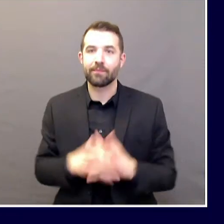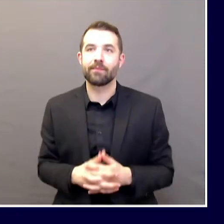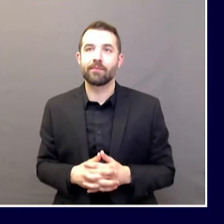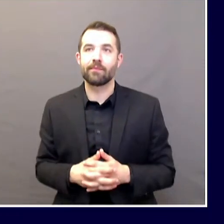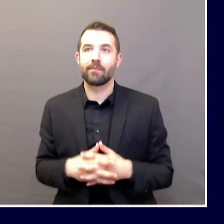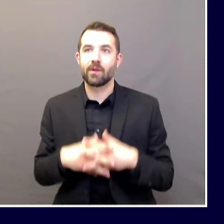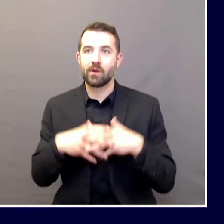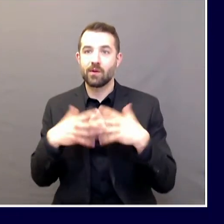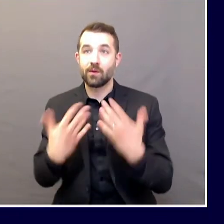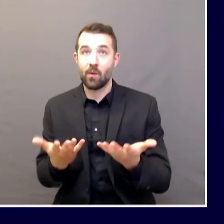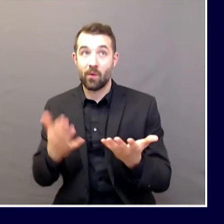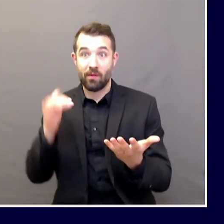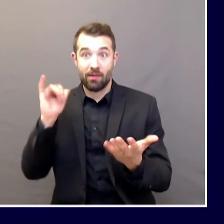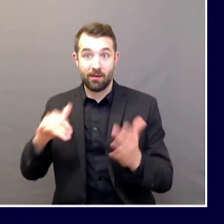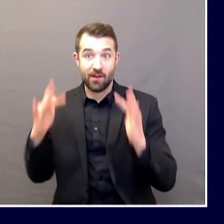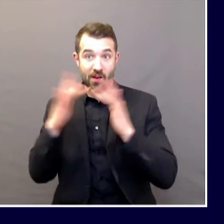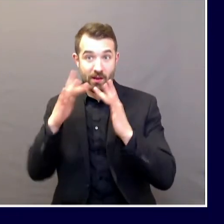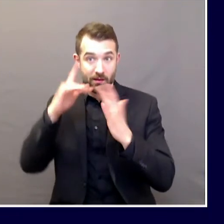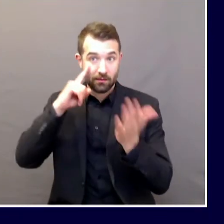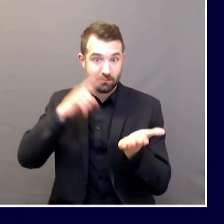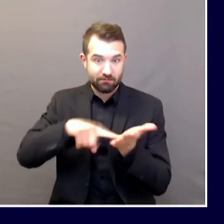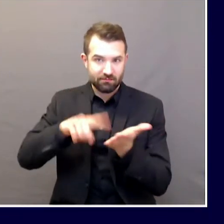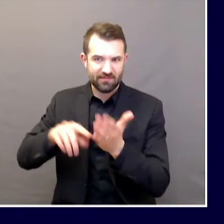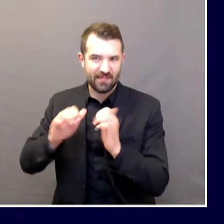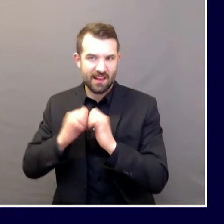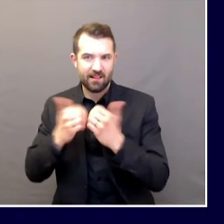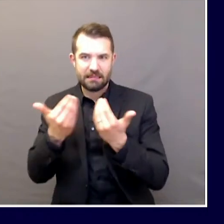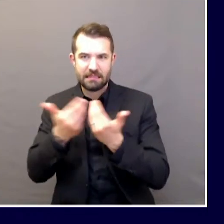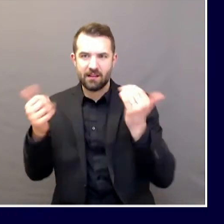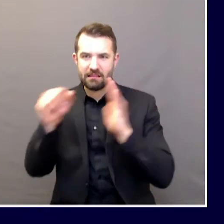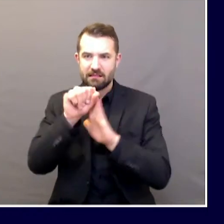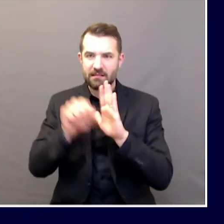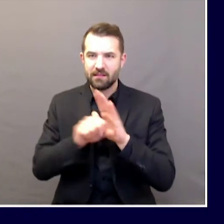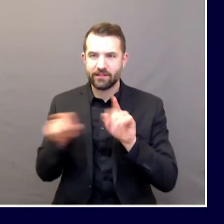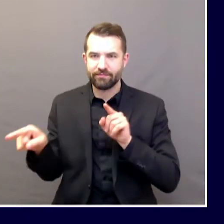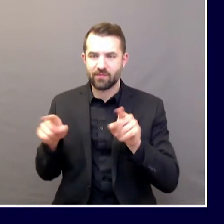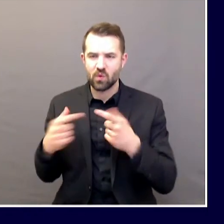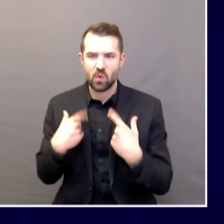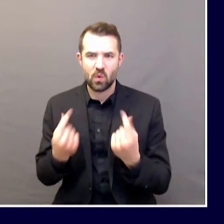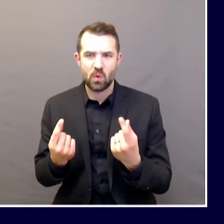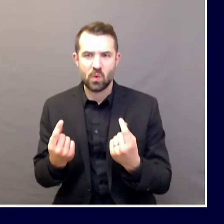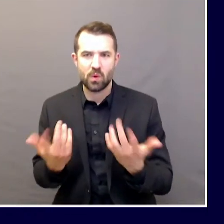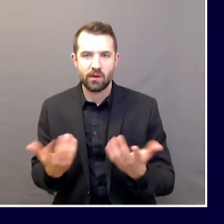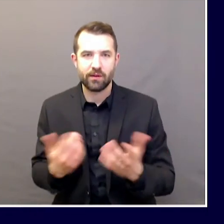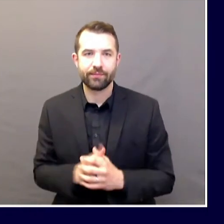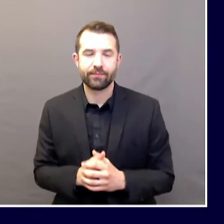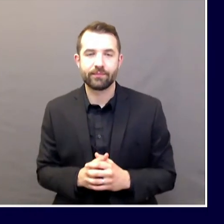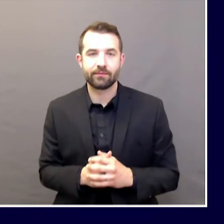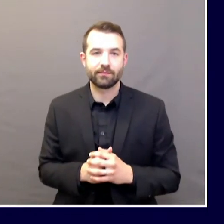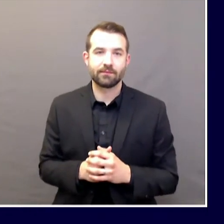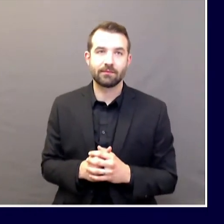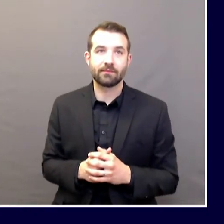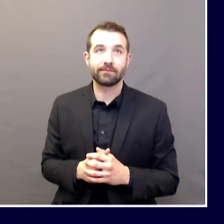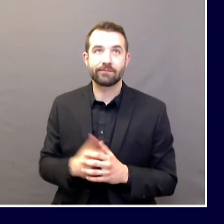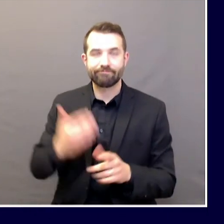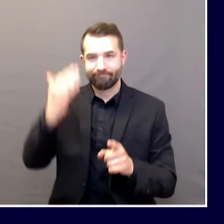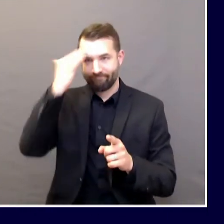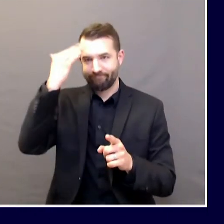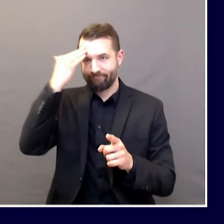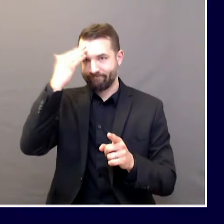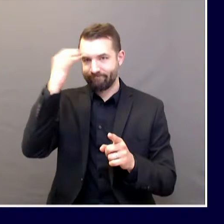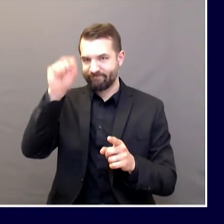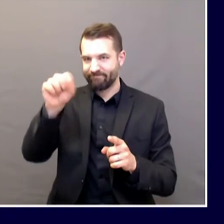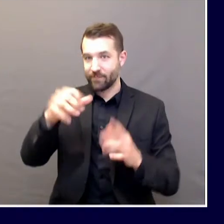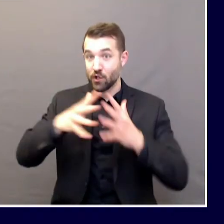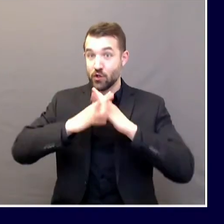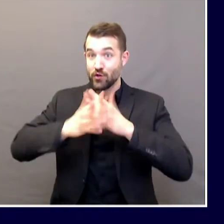is the Maine CDC doing that, or does that go through New Hampshire? Yep. So Jackie, we are aware of that wrestling event down in